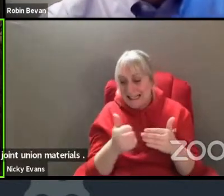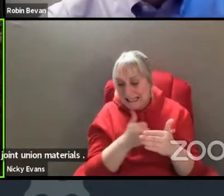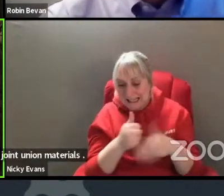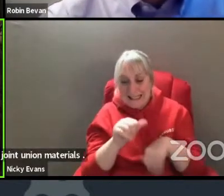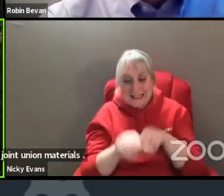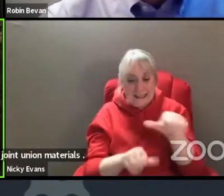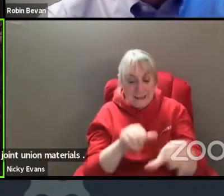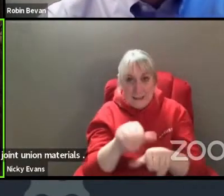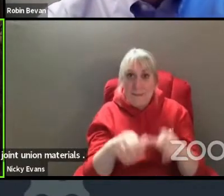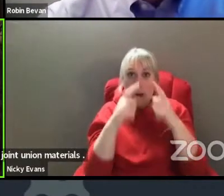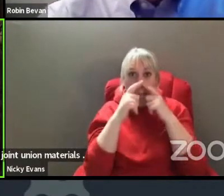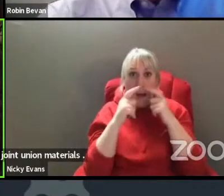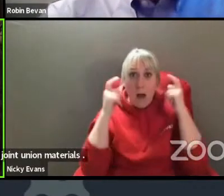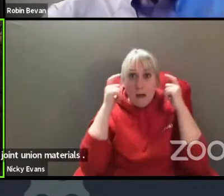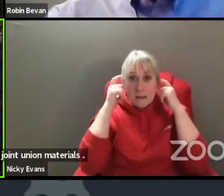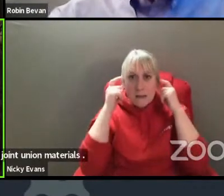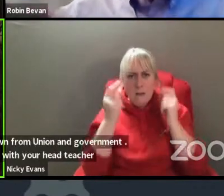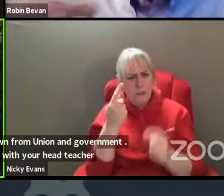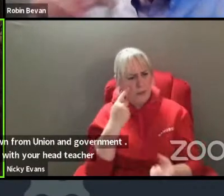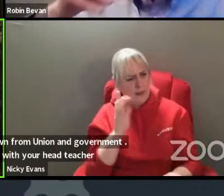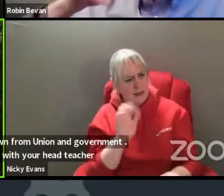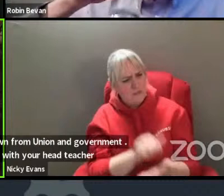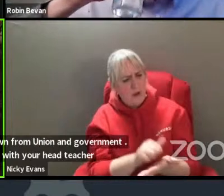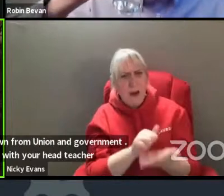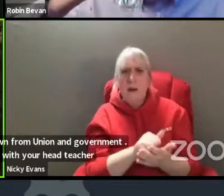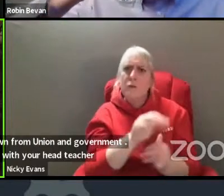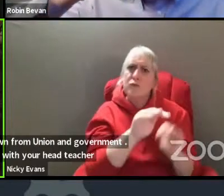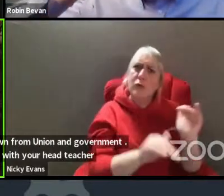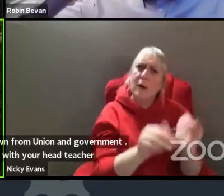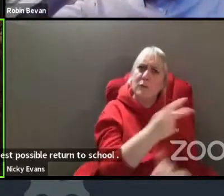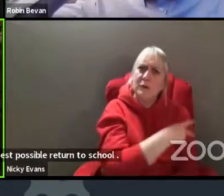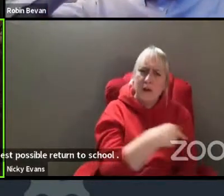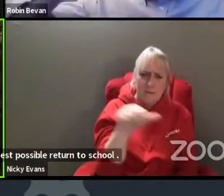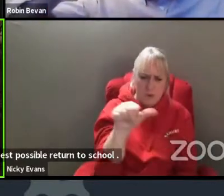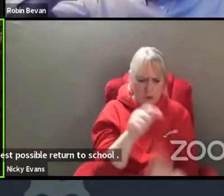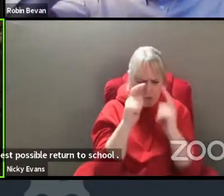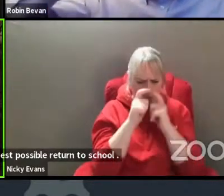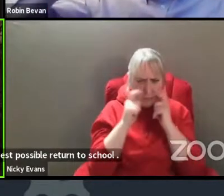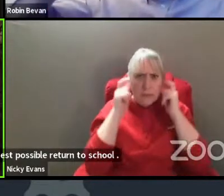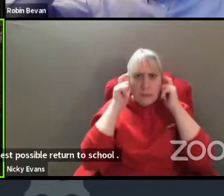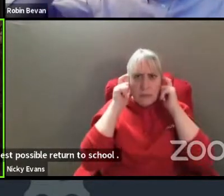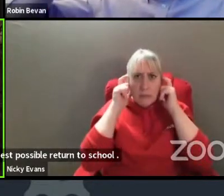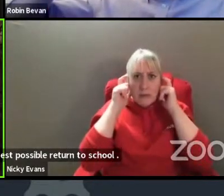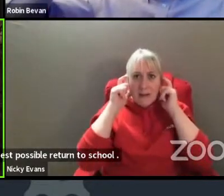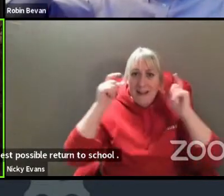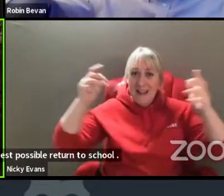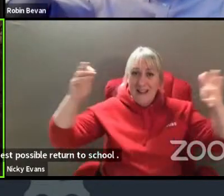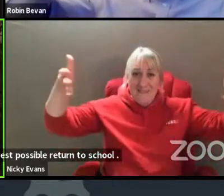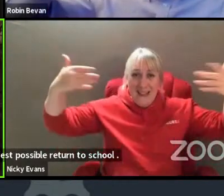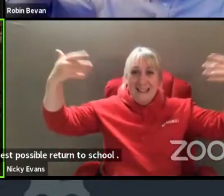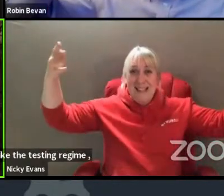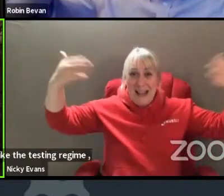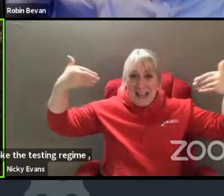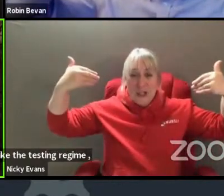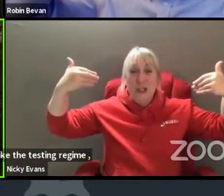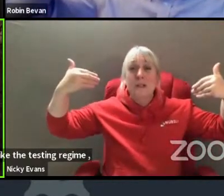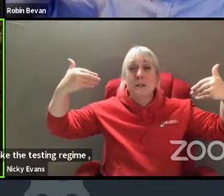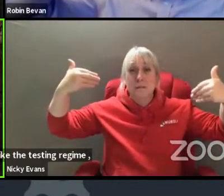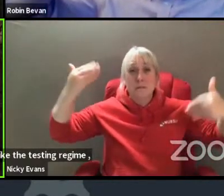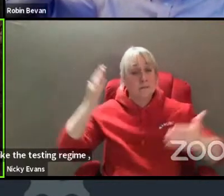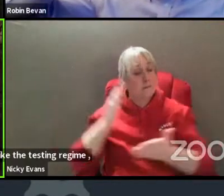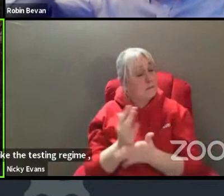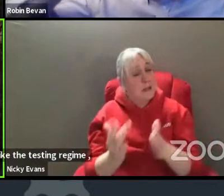it is right for primary staff to wear masks in classrooms. Ventilation, the need to have as much